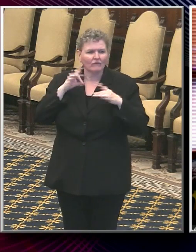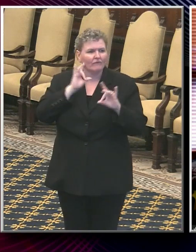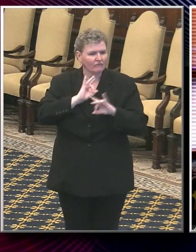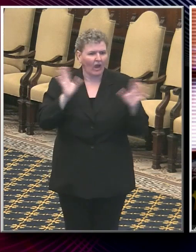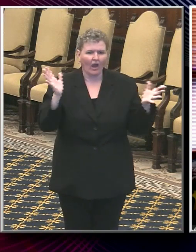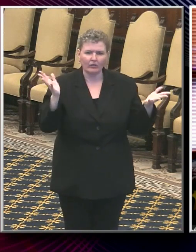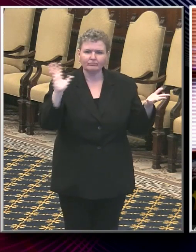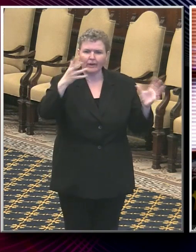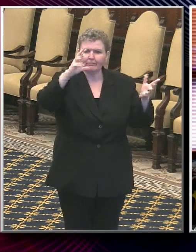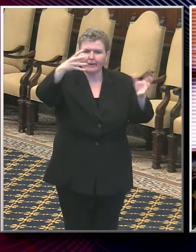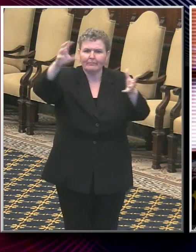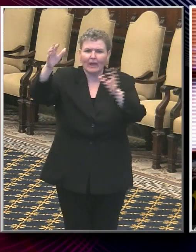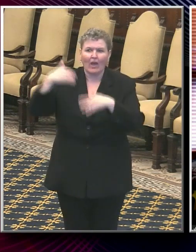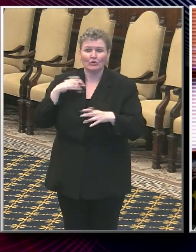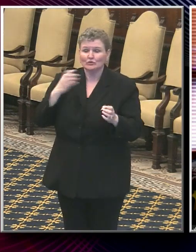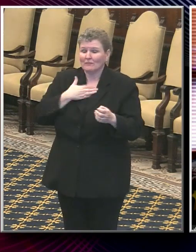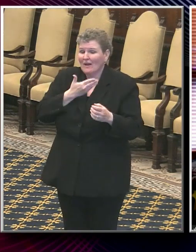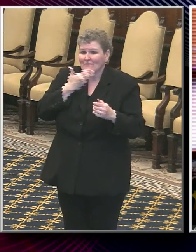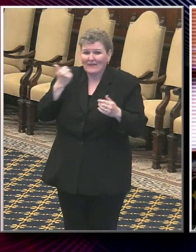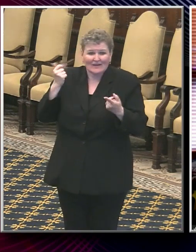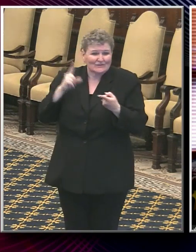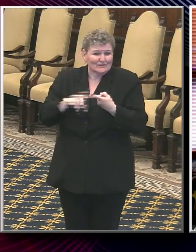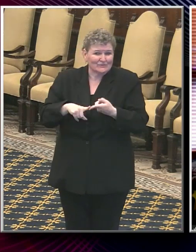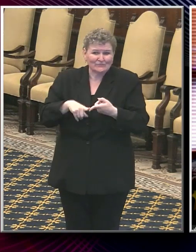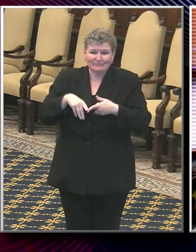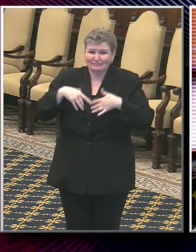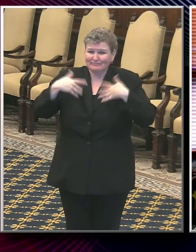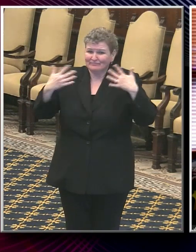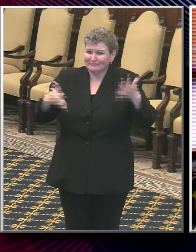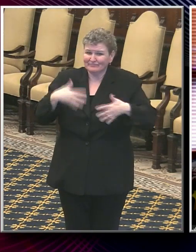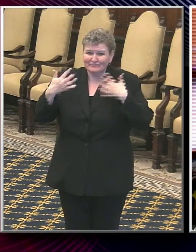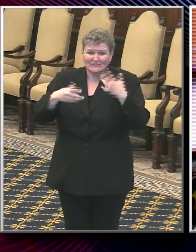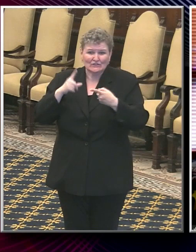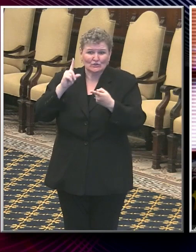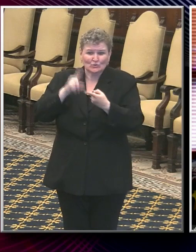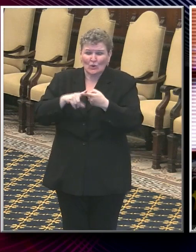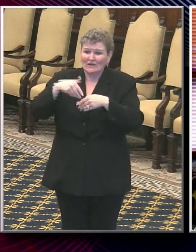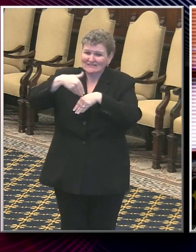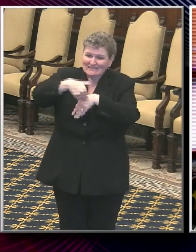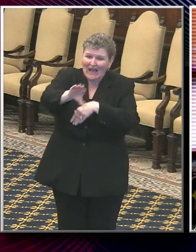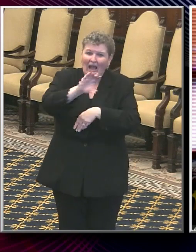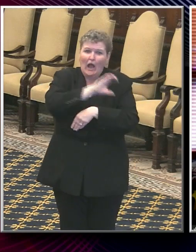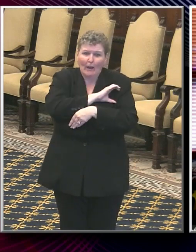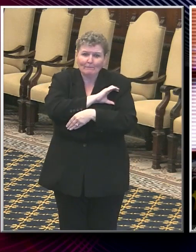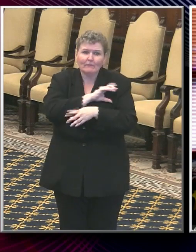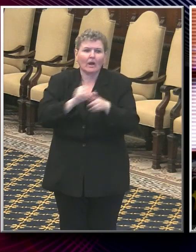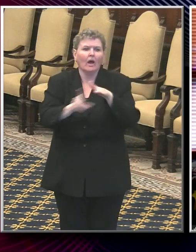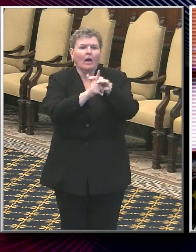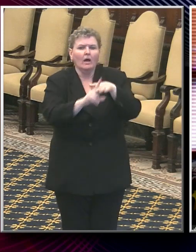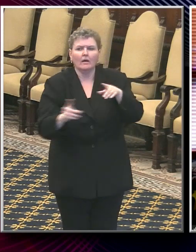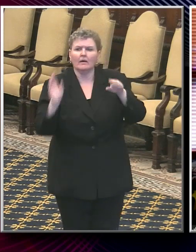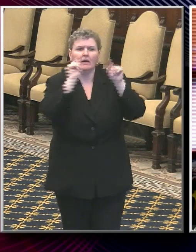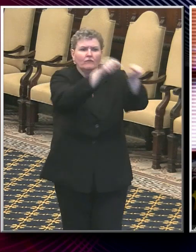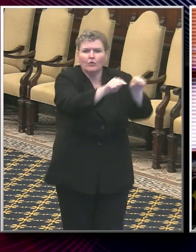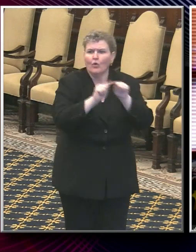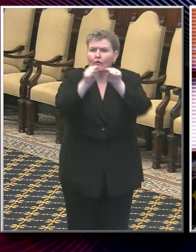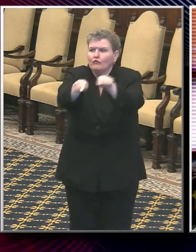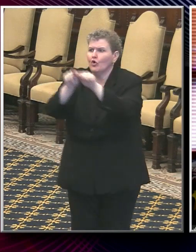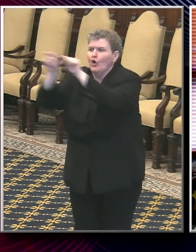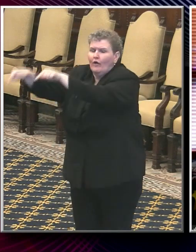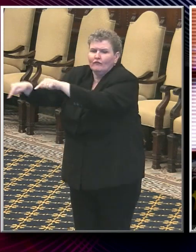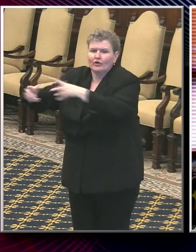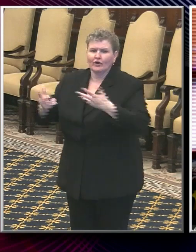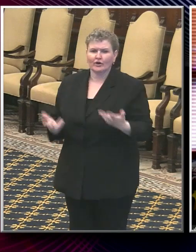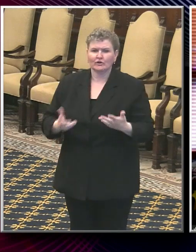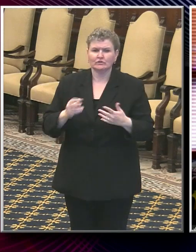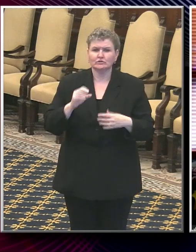to assign our officers where we think the violence is going to happen. We follow social media and